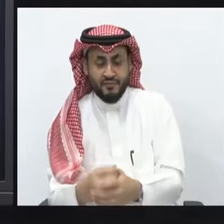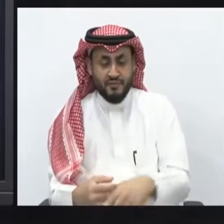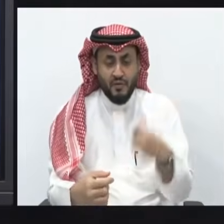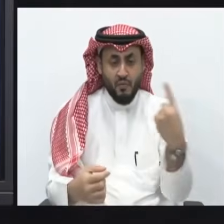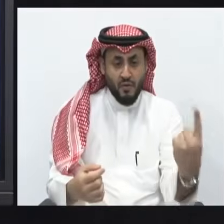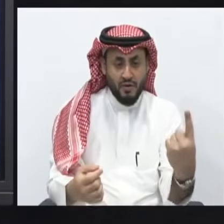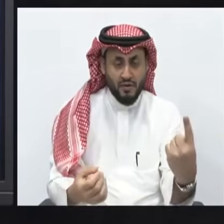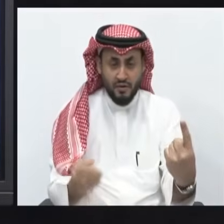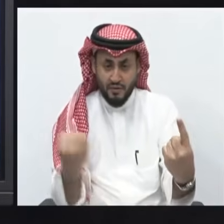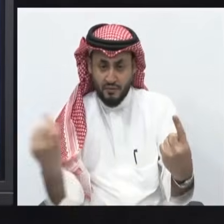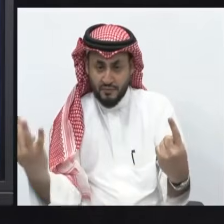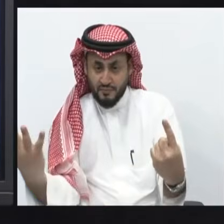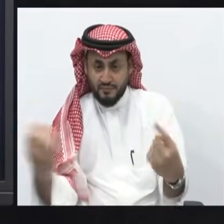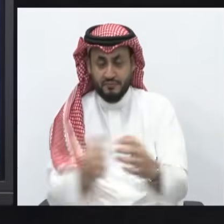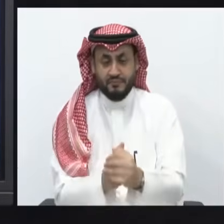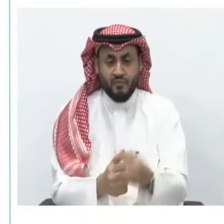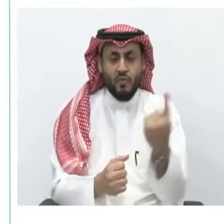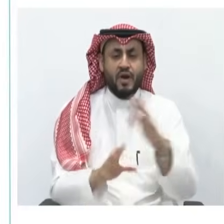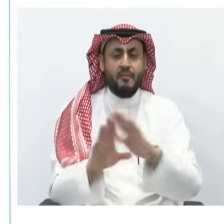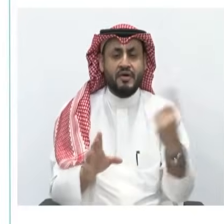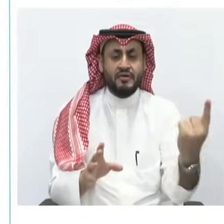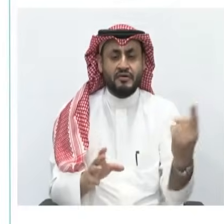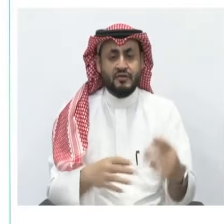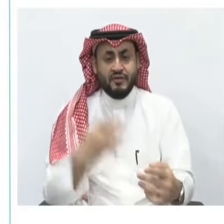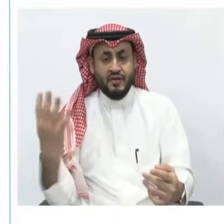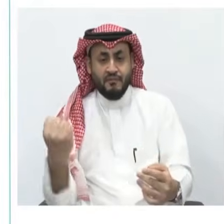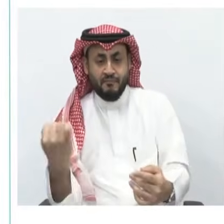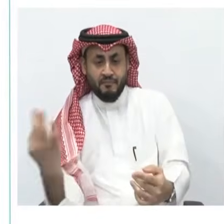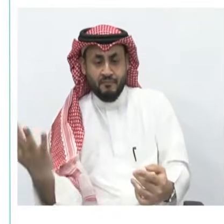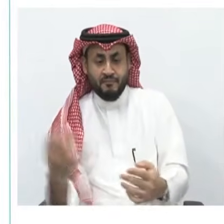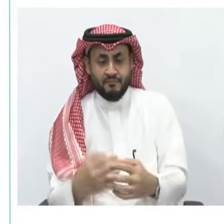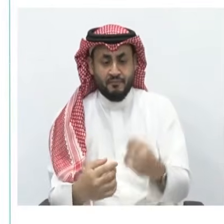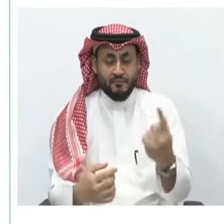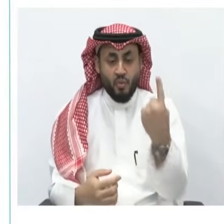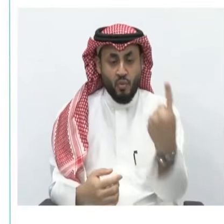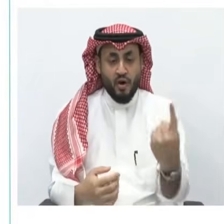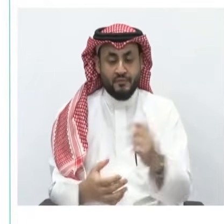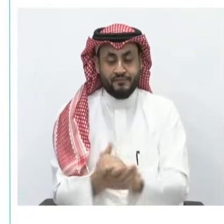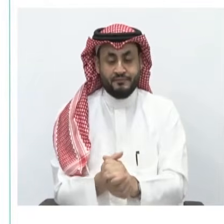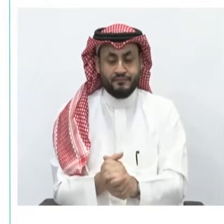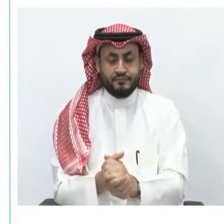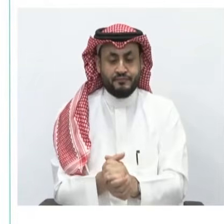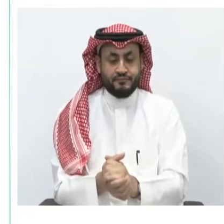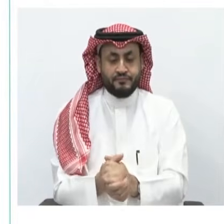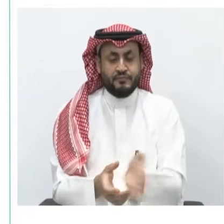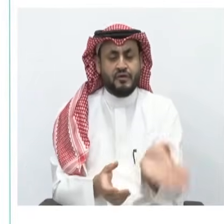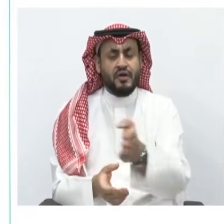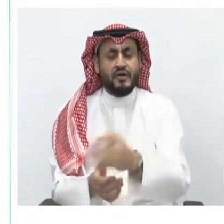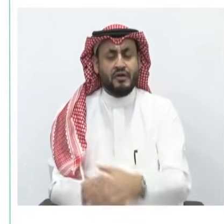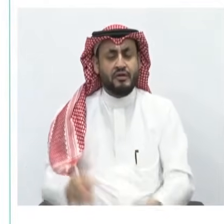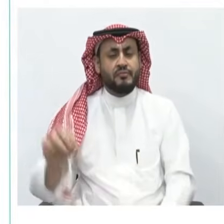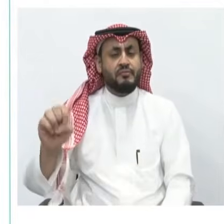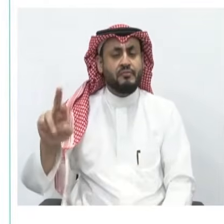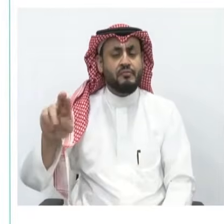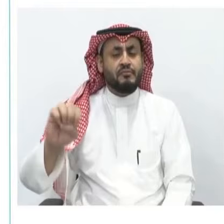is one. Excellent. One. So we have one. What about more than